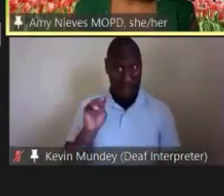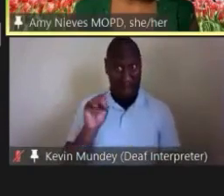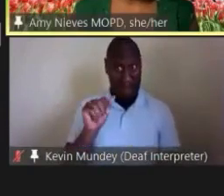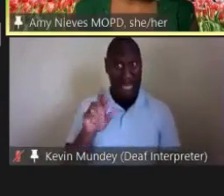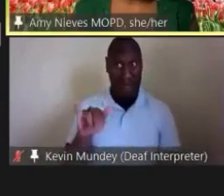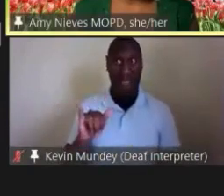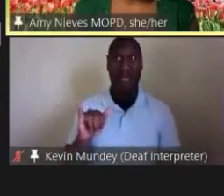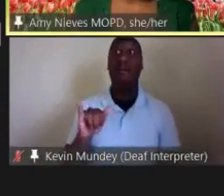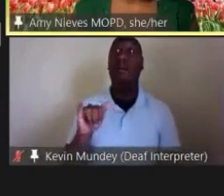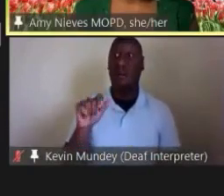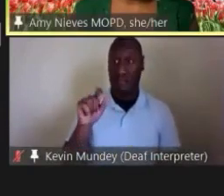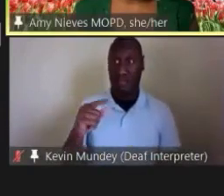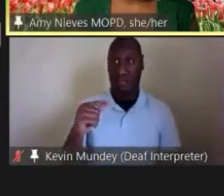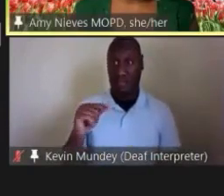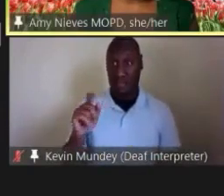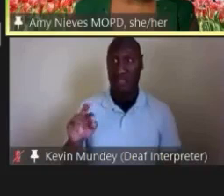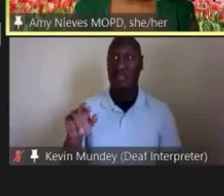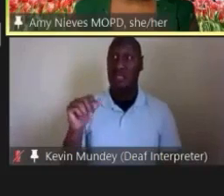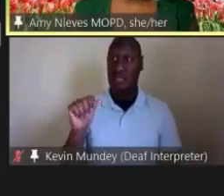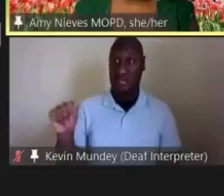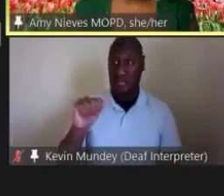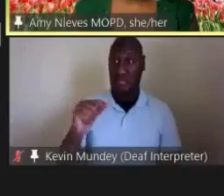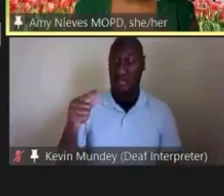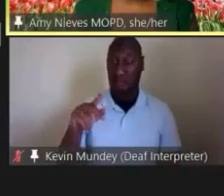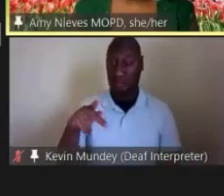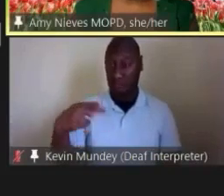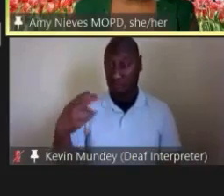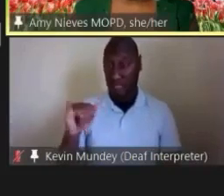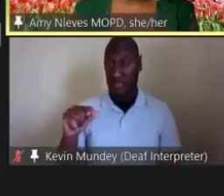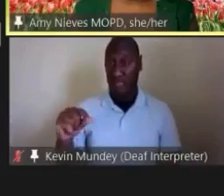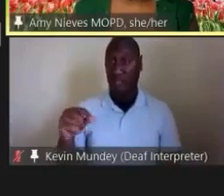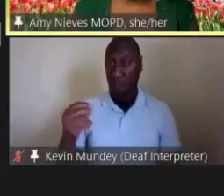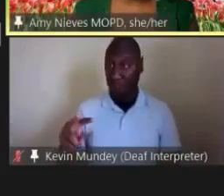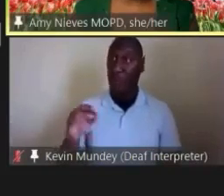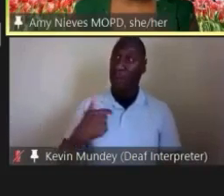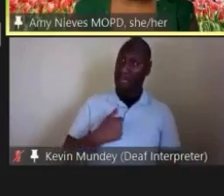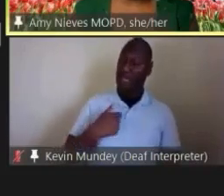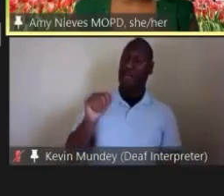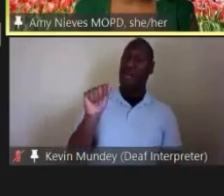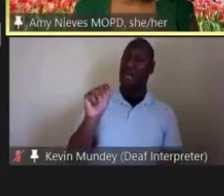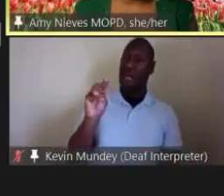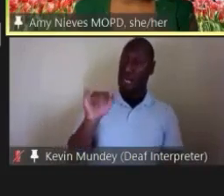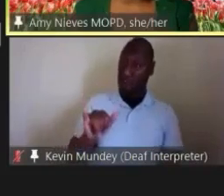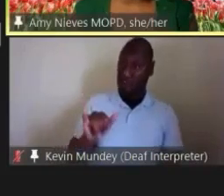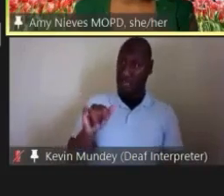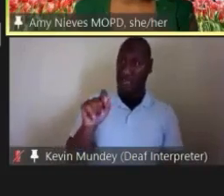mary.glazer@phila.gov, or myself, Amy Nieves, at